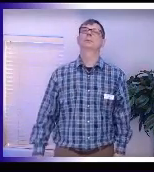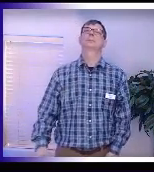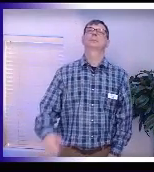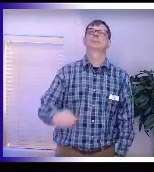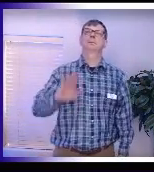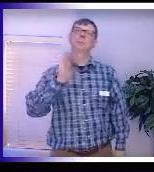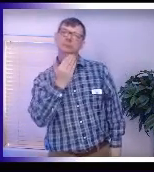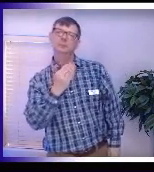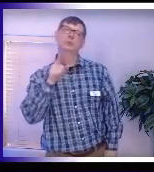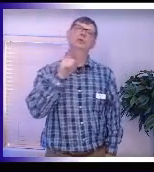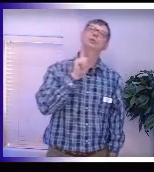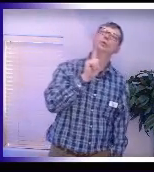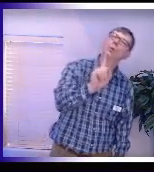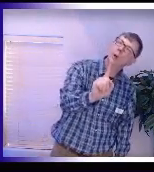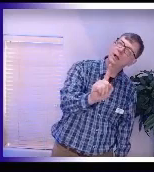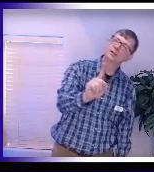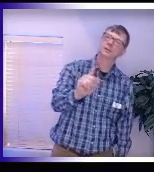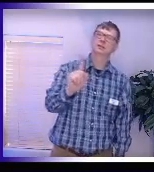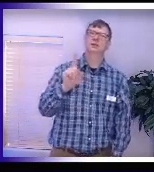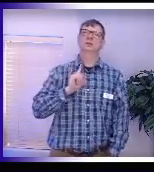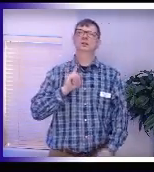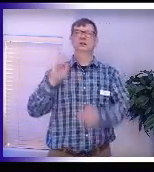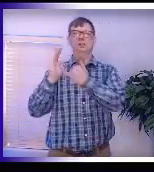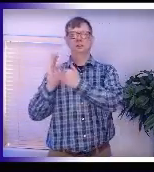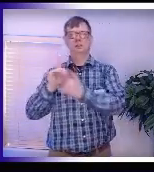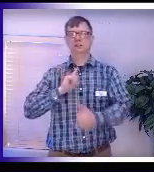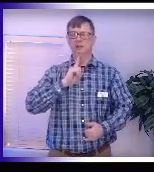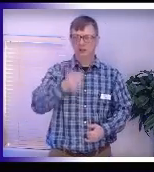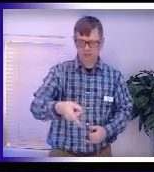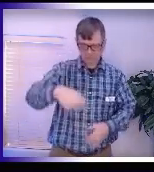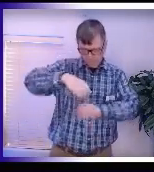because once it is found,